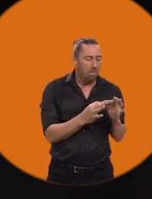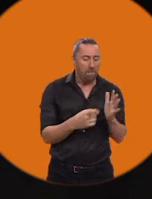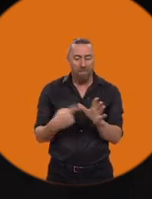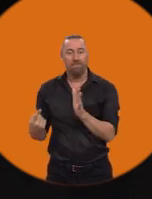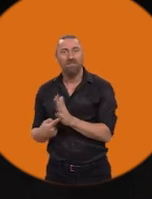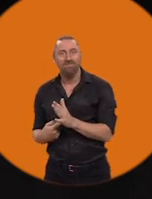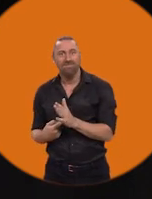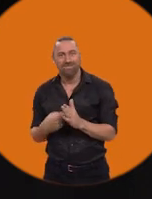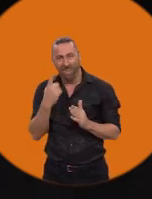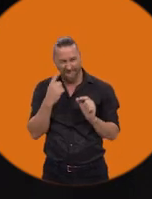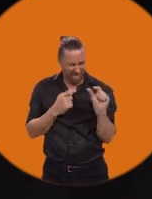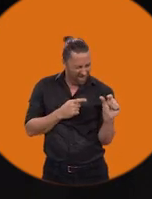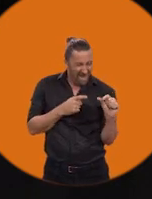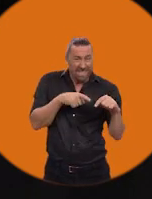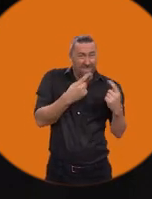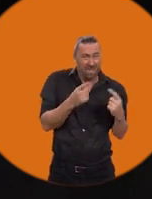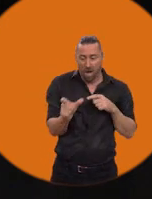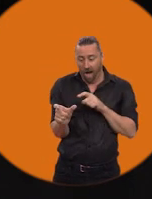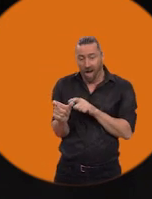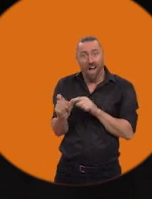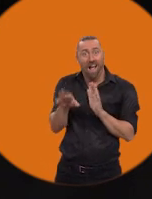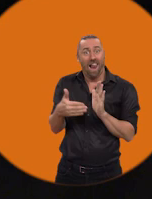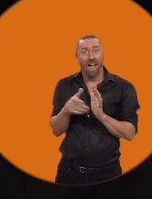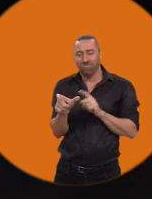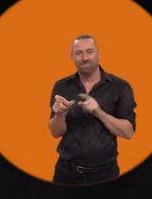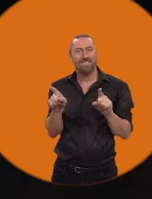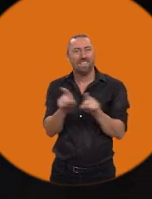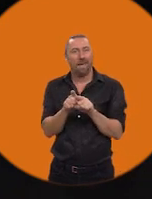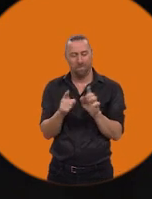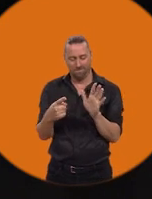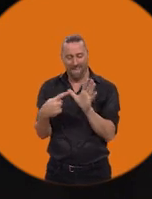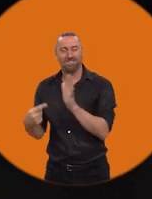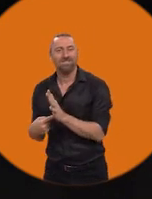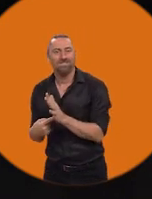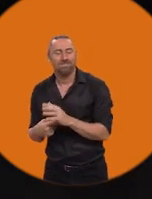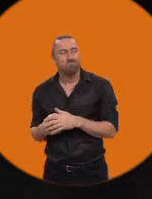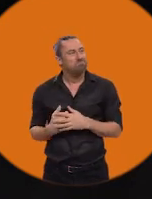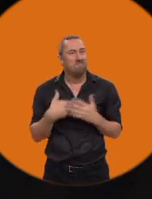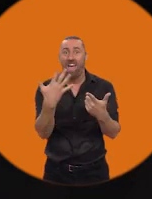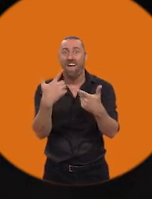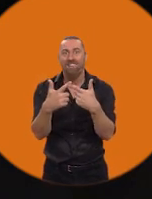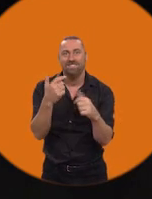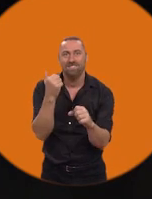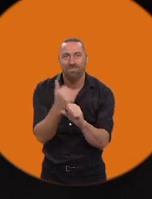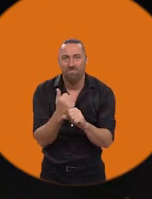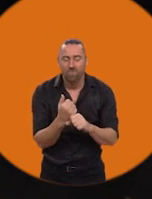rhyme? That's right, they both have the at sound at the end. Let's try another